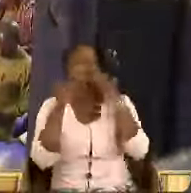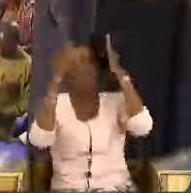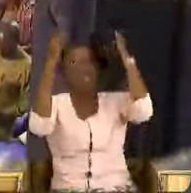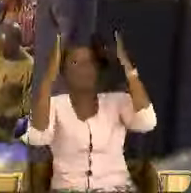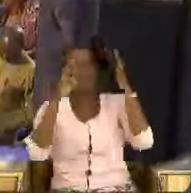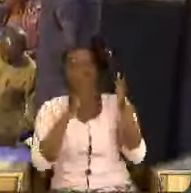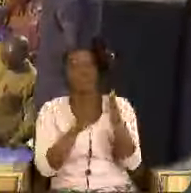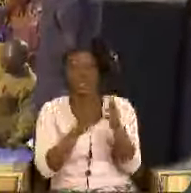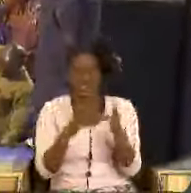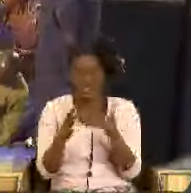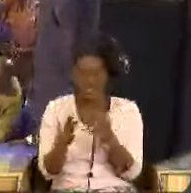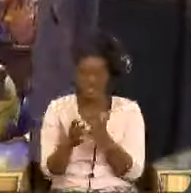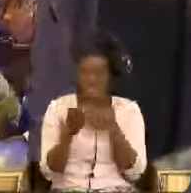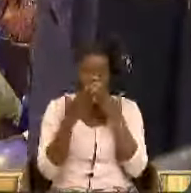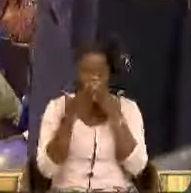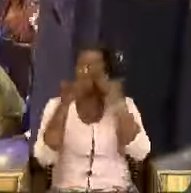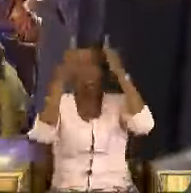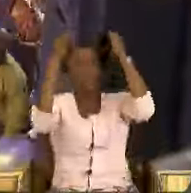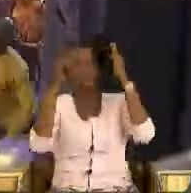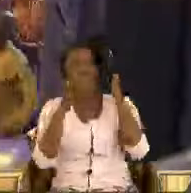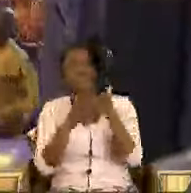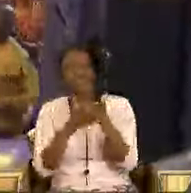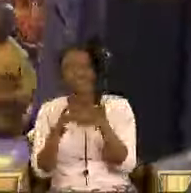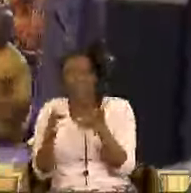Jesus thank you